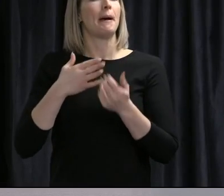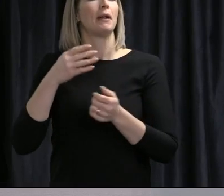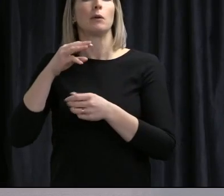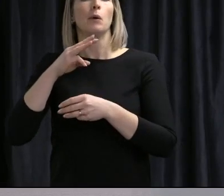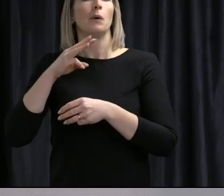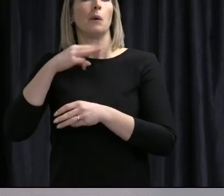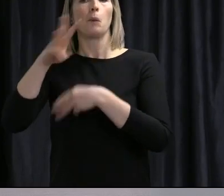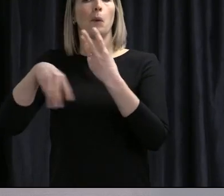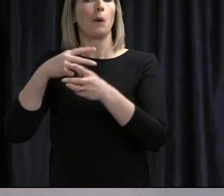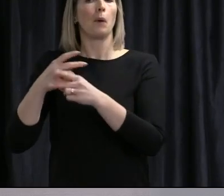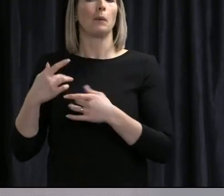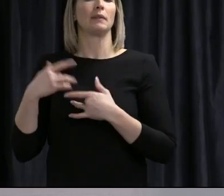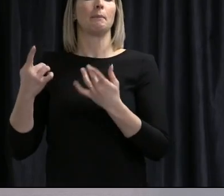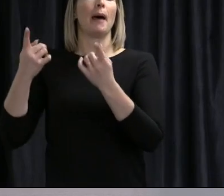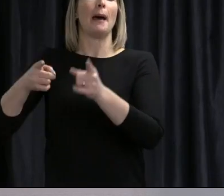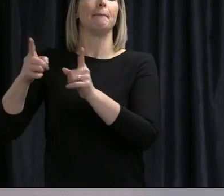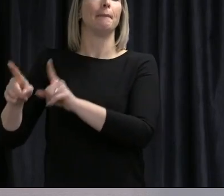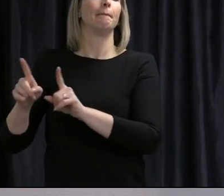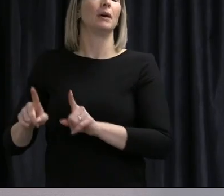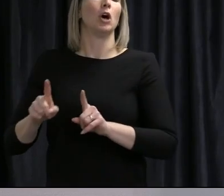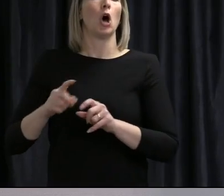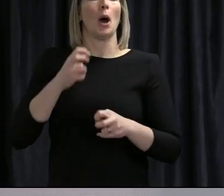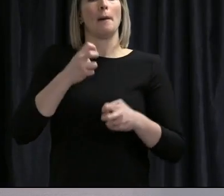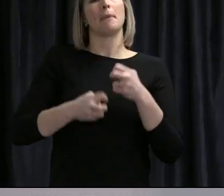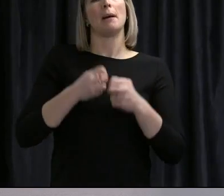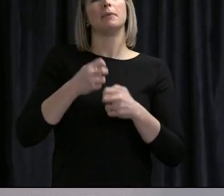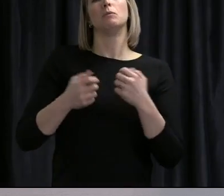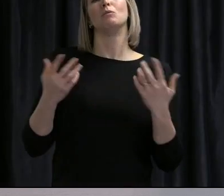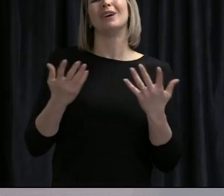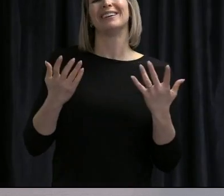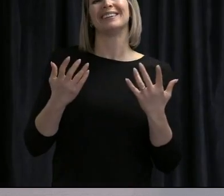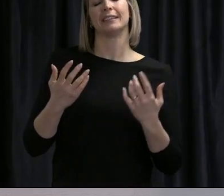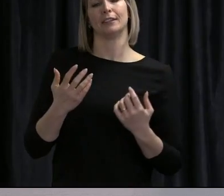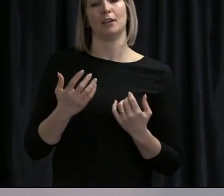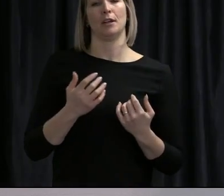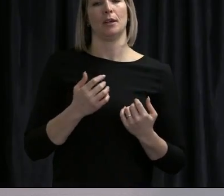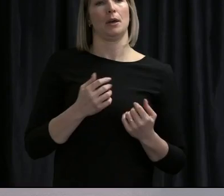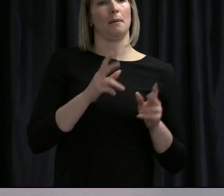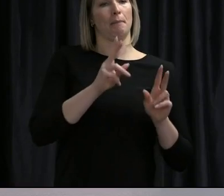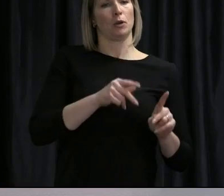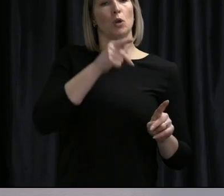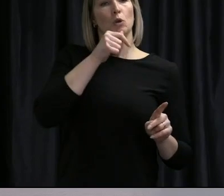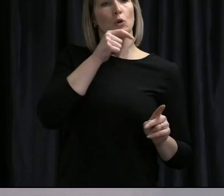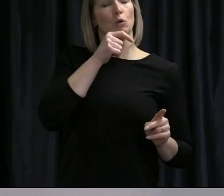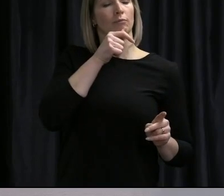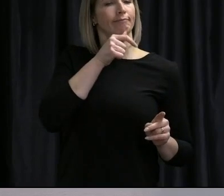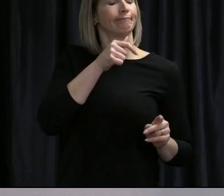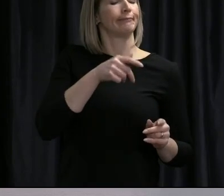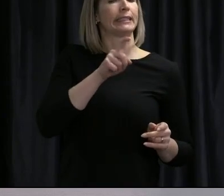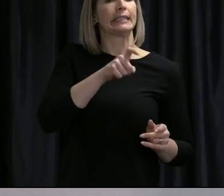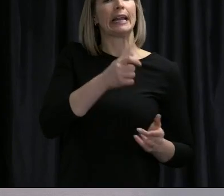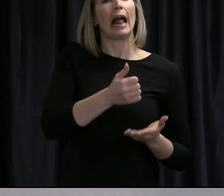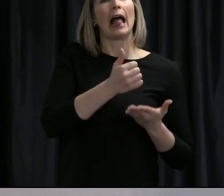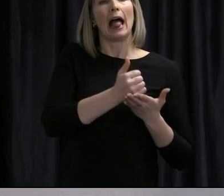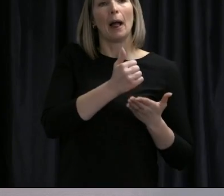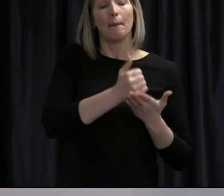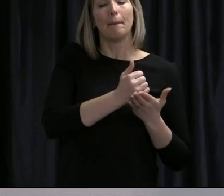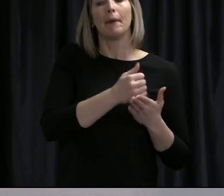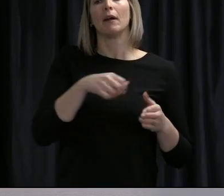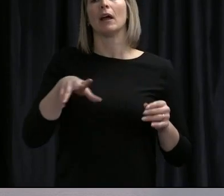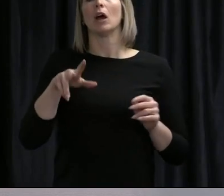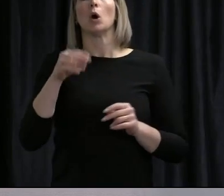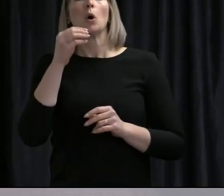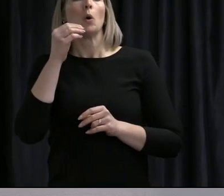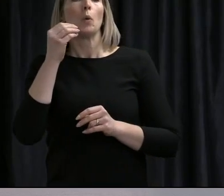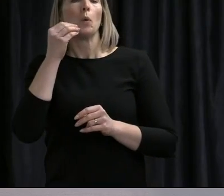support workers and personal care workers, again, at the moment, the disease is coming in through travel.